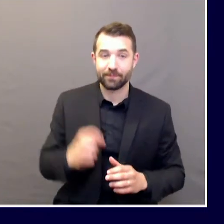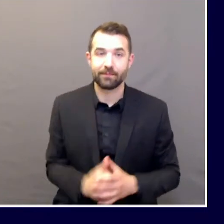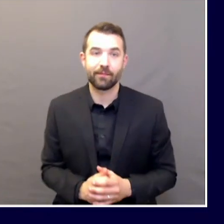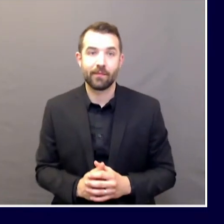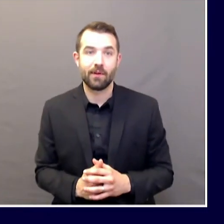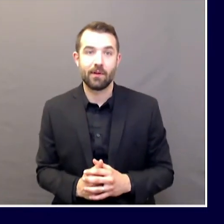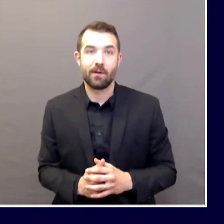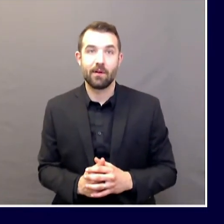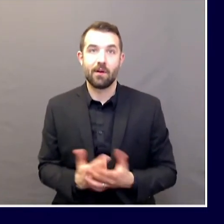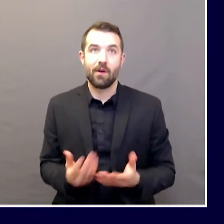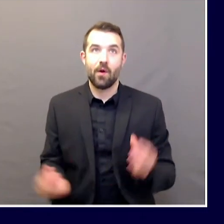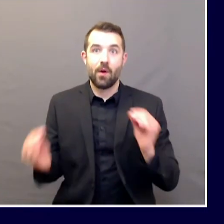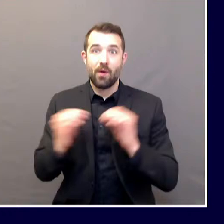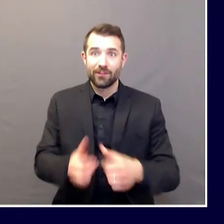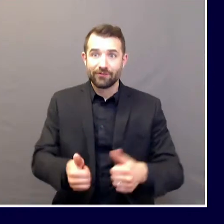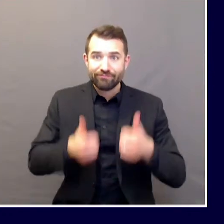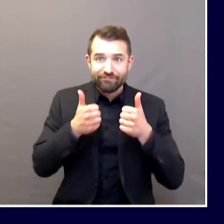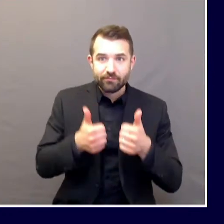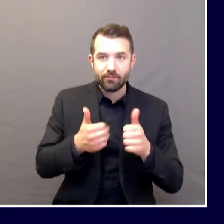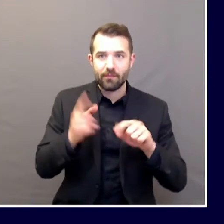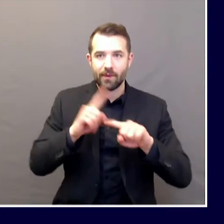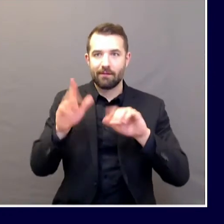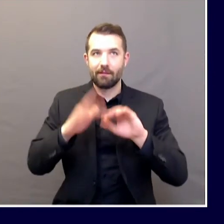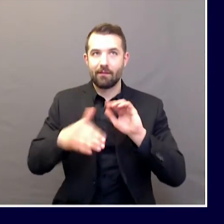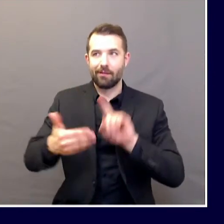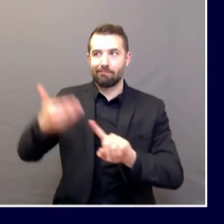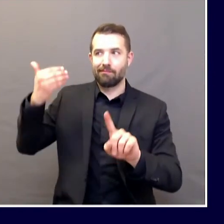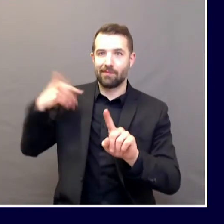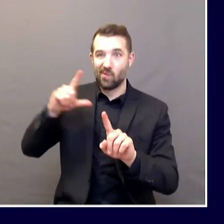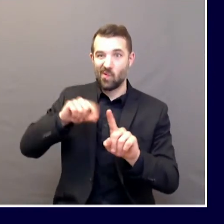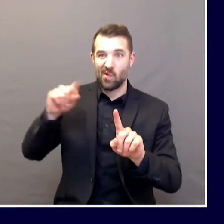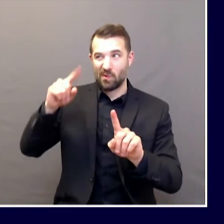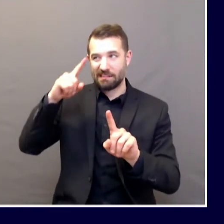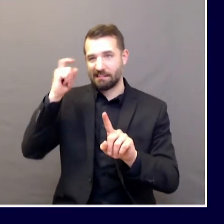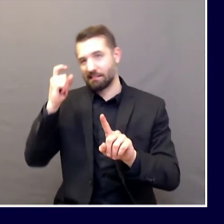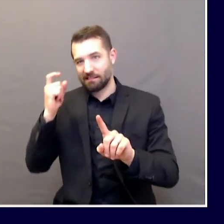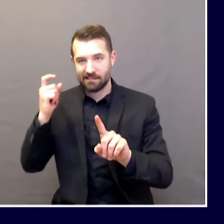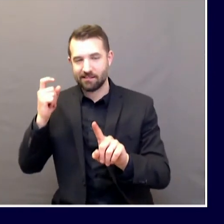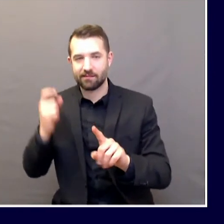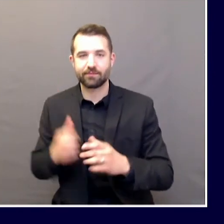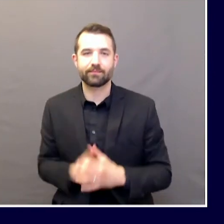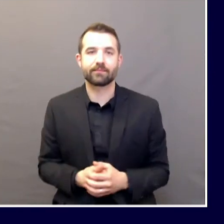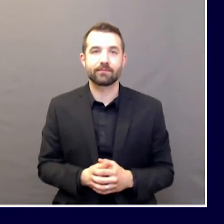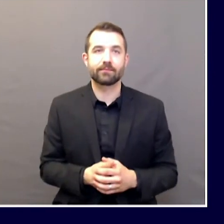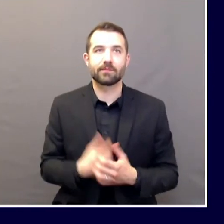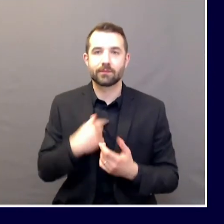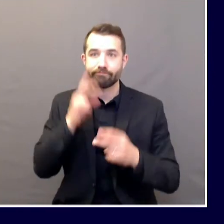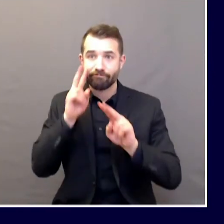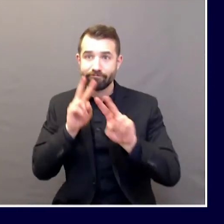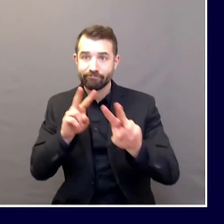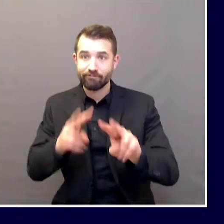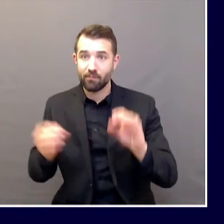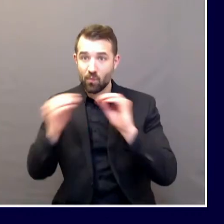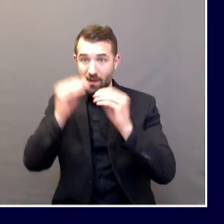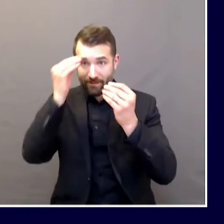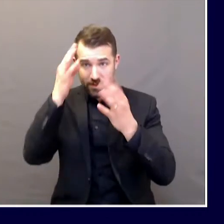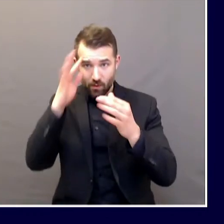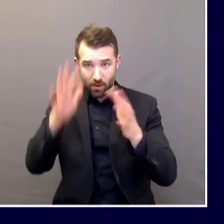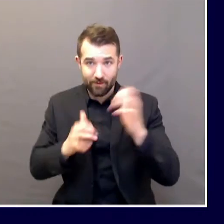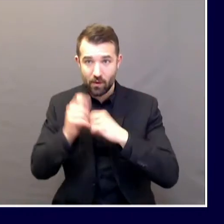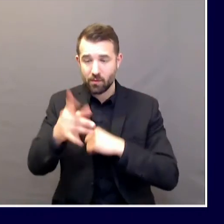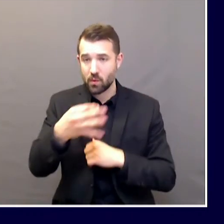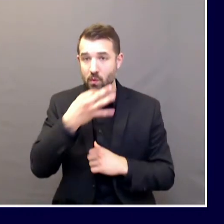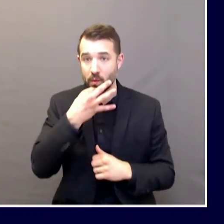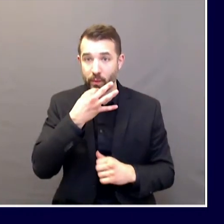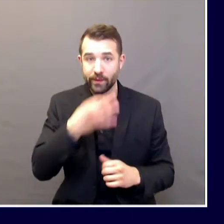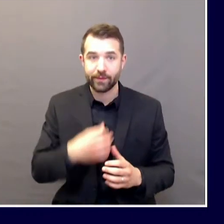2020. And vaccination is our pathway to getting there. We look forward to providing you more updates in the future. I look forward to checking in with